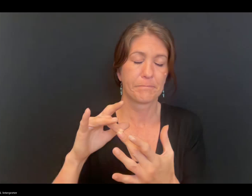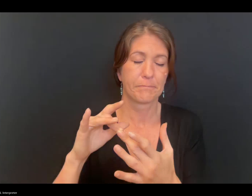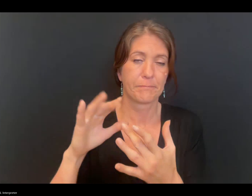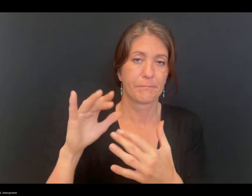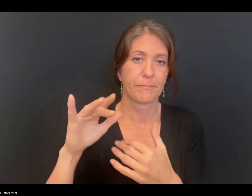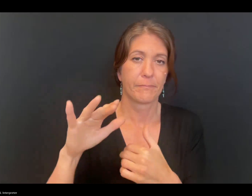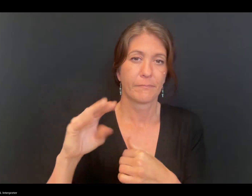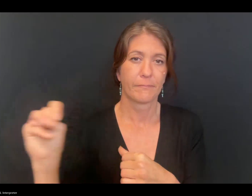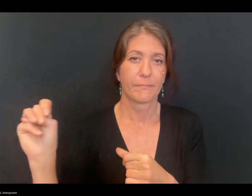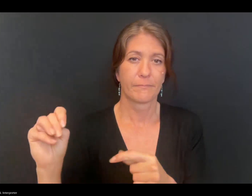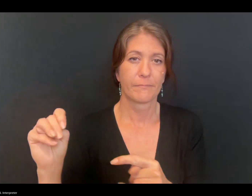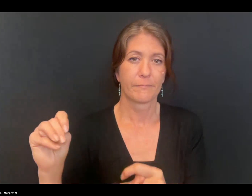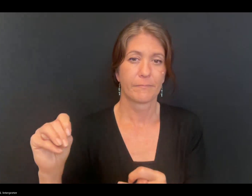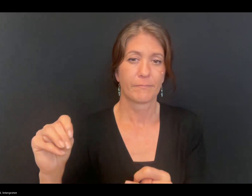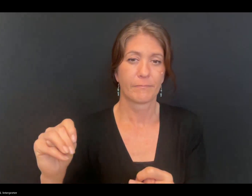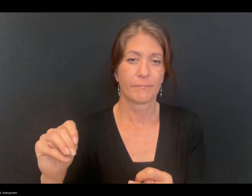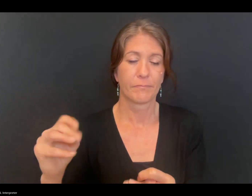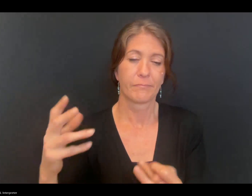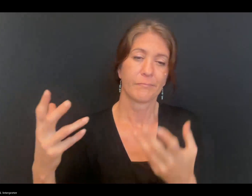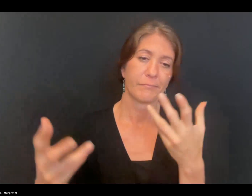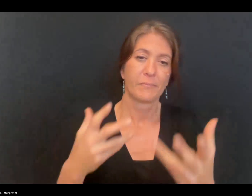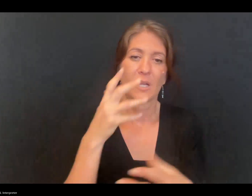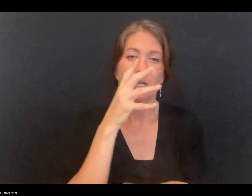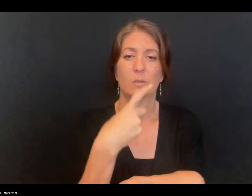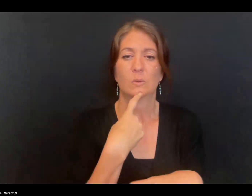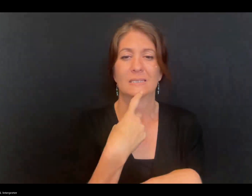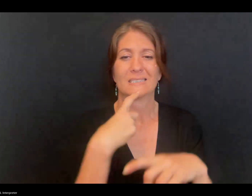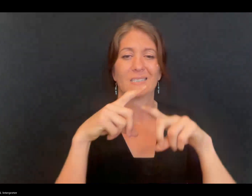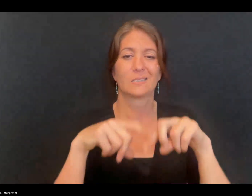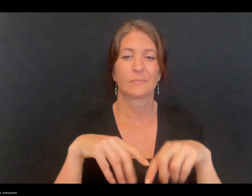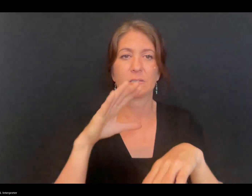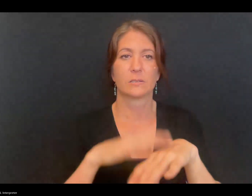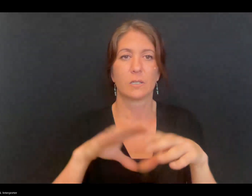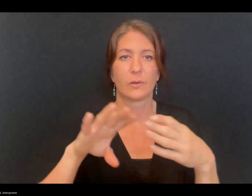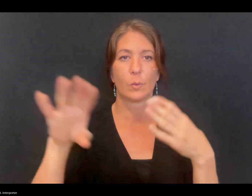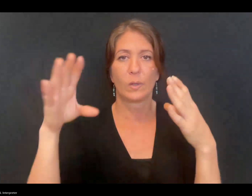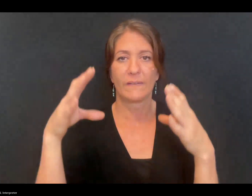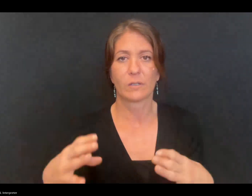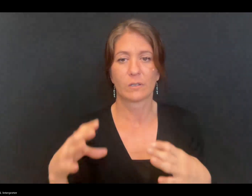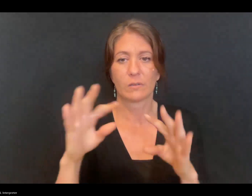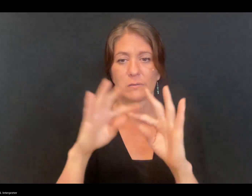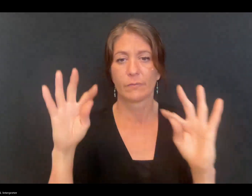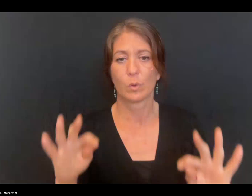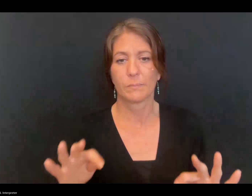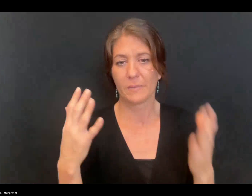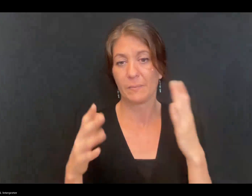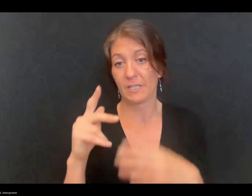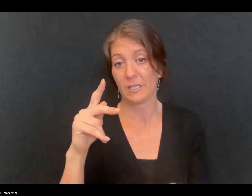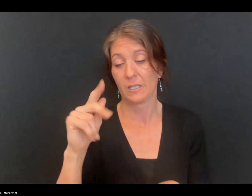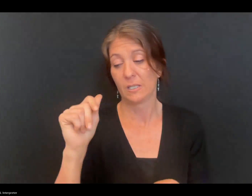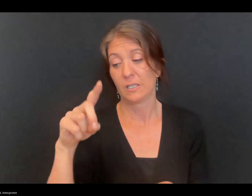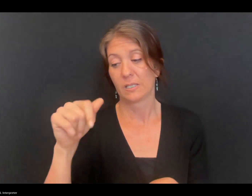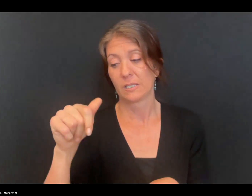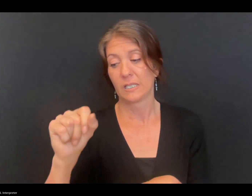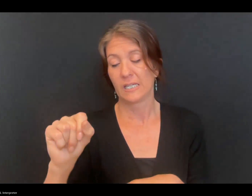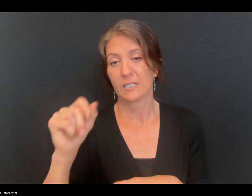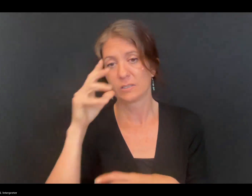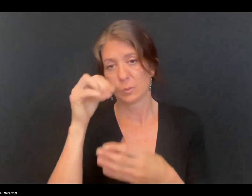I would say, depending on what waiver he was assessed for, maybe someone at KDADS could also help you we have a generic